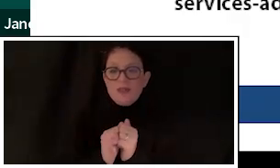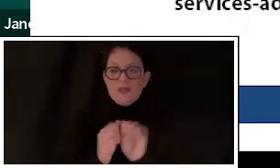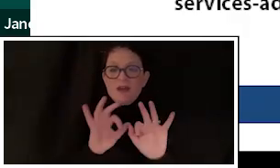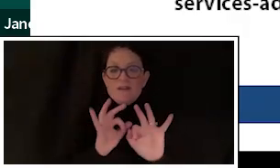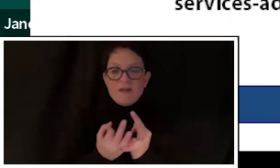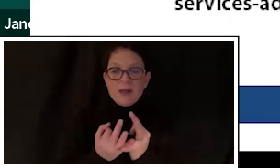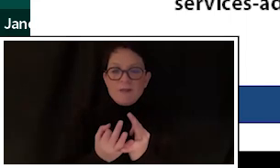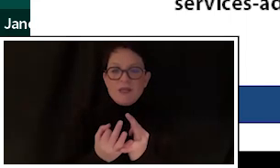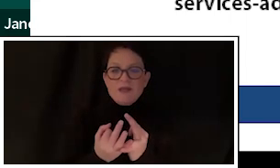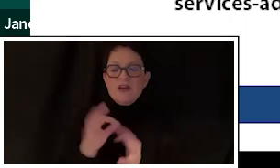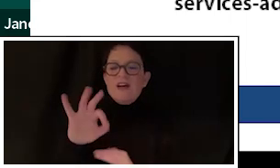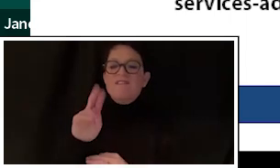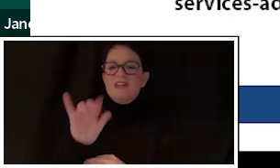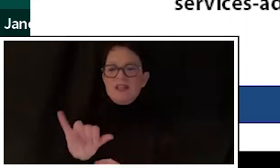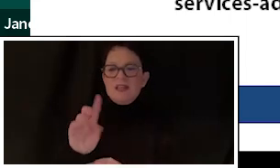Finley's Dog Treats.